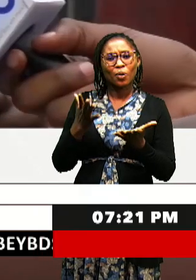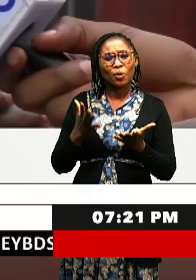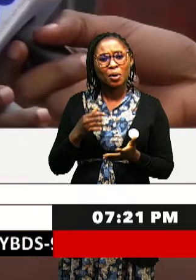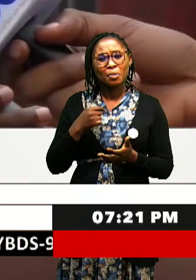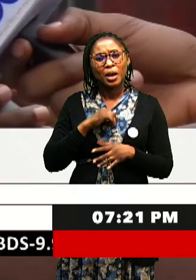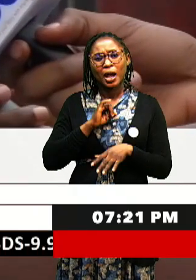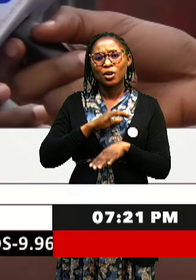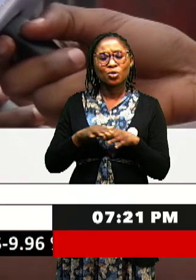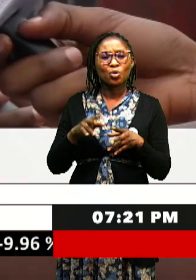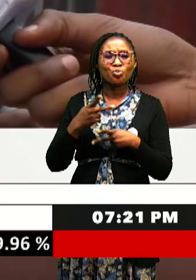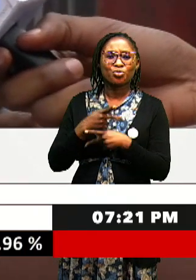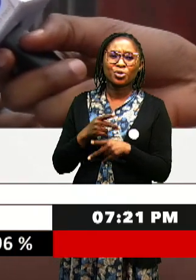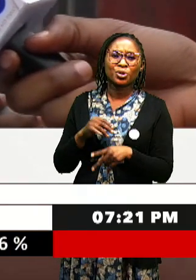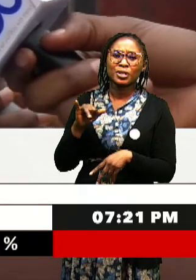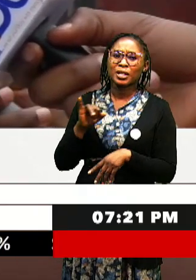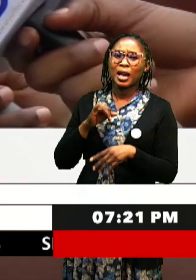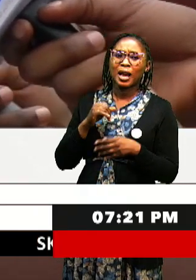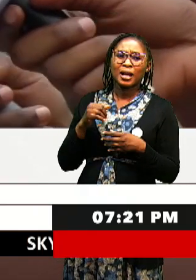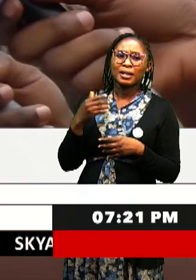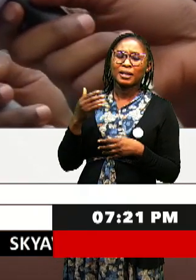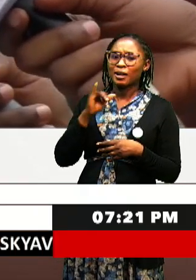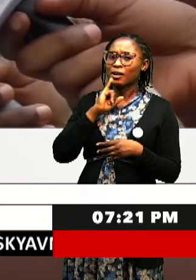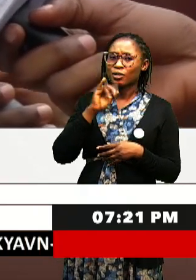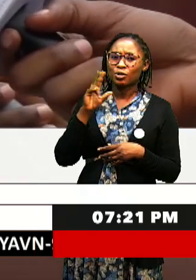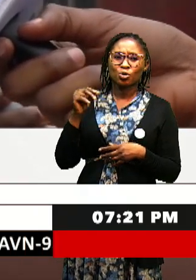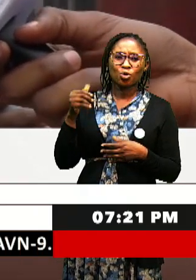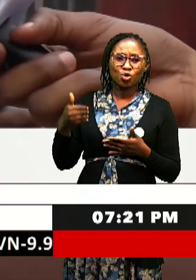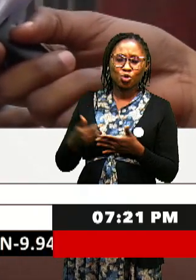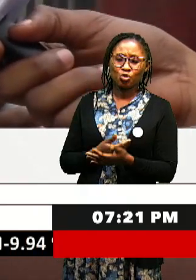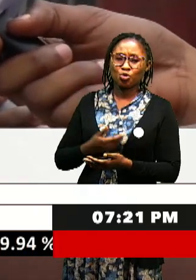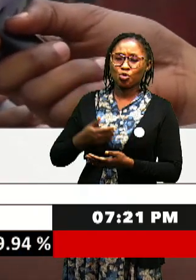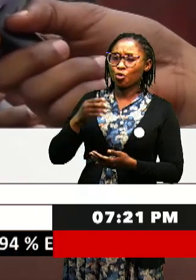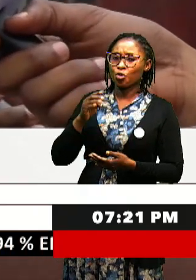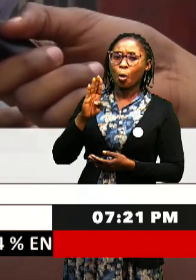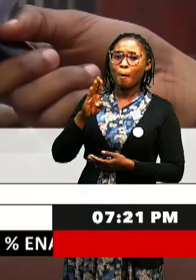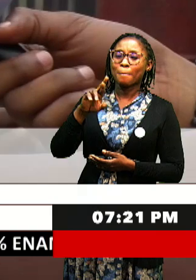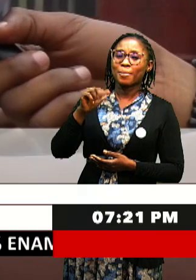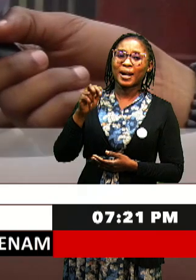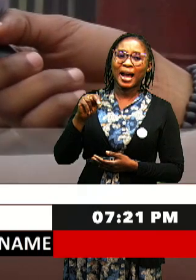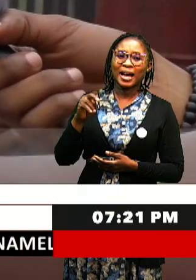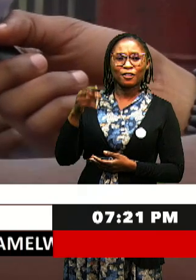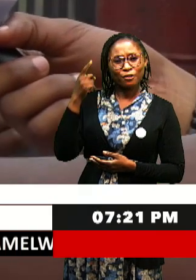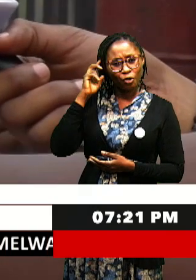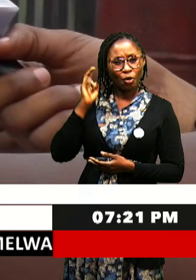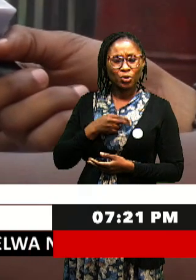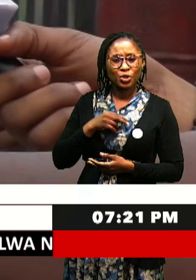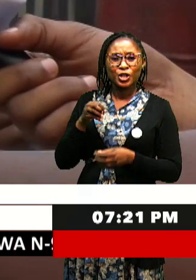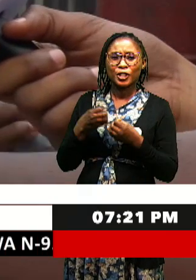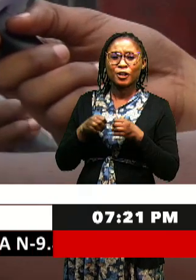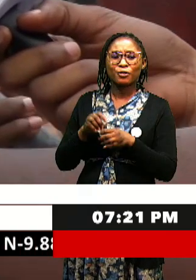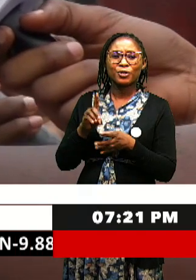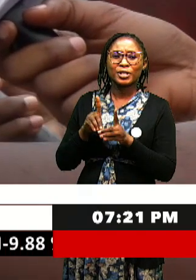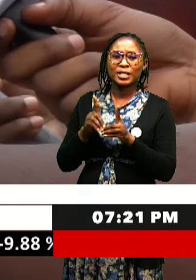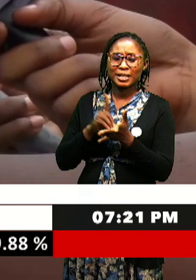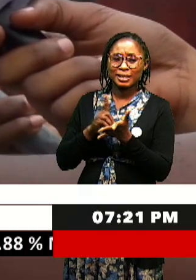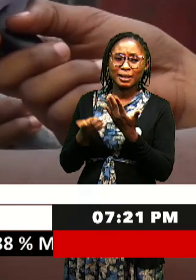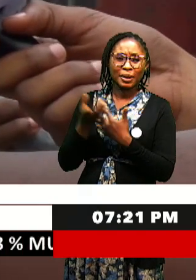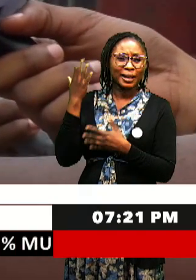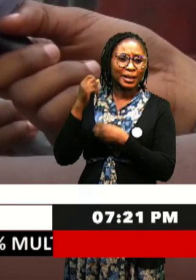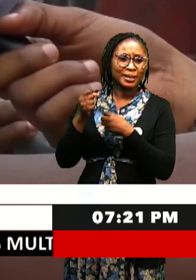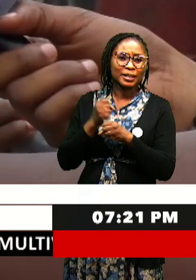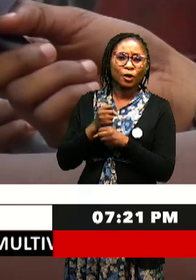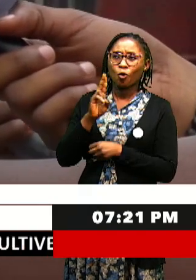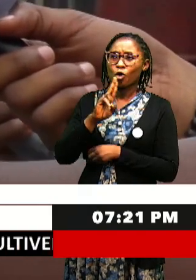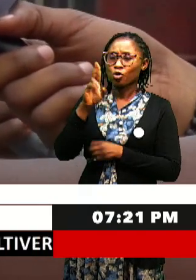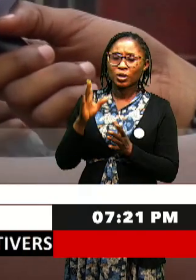home. Like they haven't bring new brown bags here for we to pack. Even December, I can remember last year December, the customer